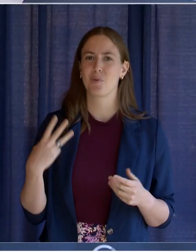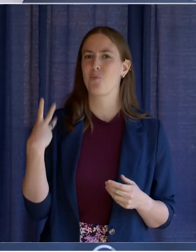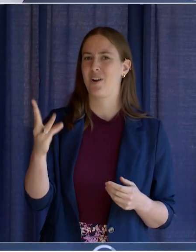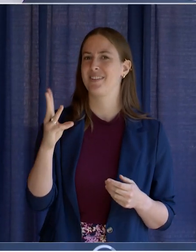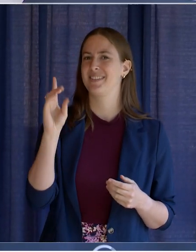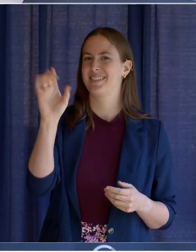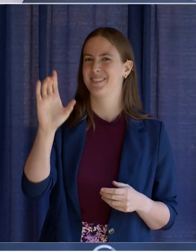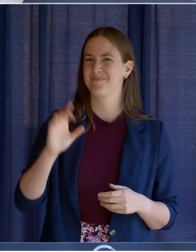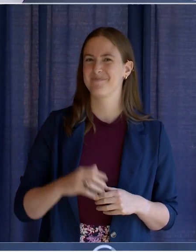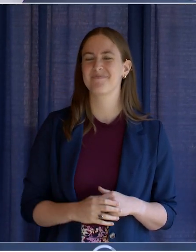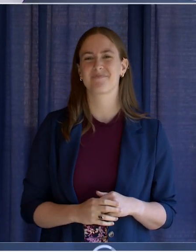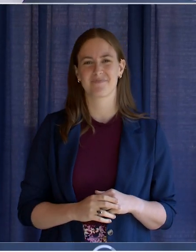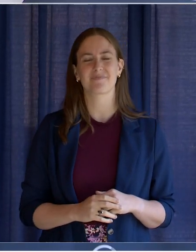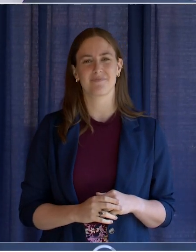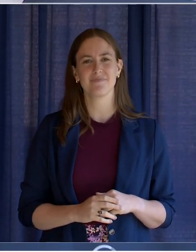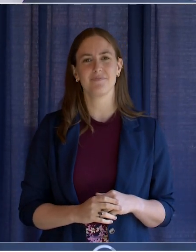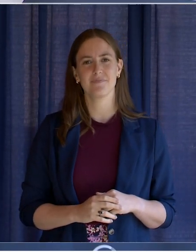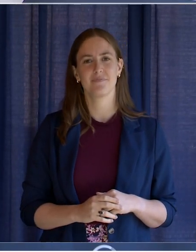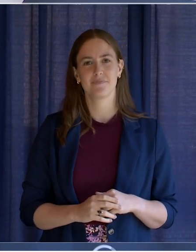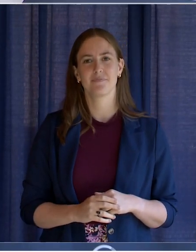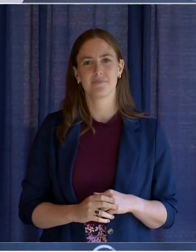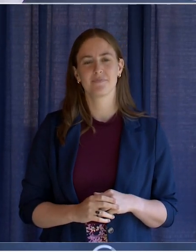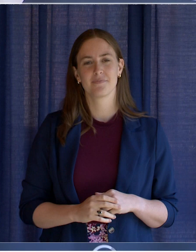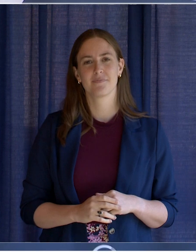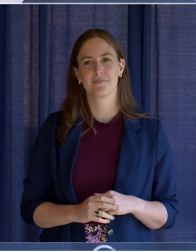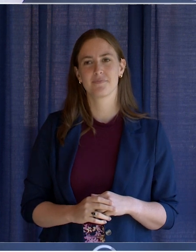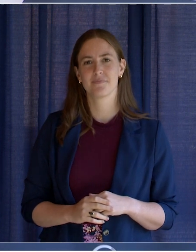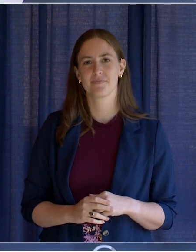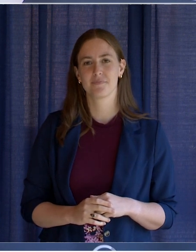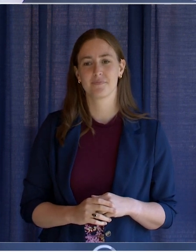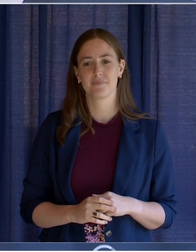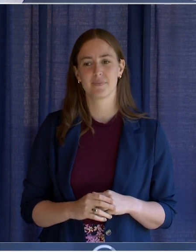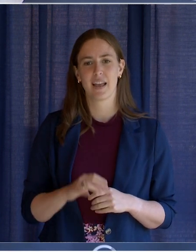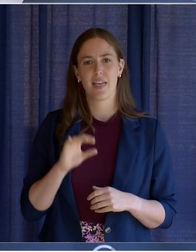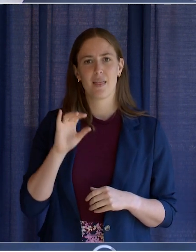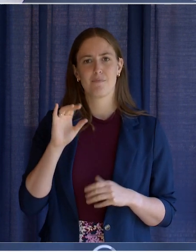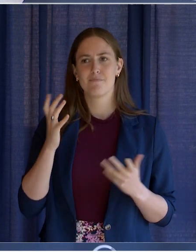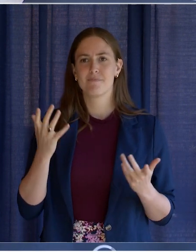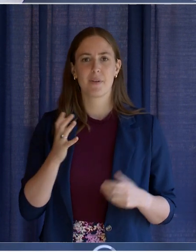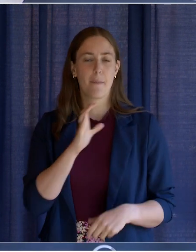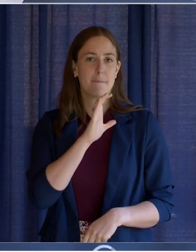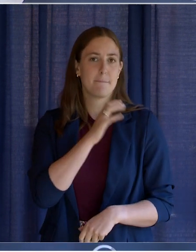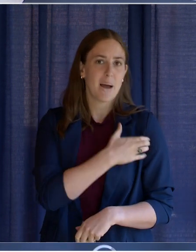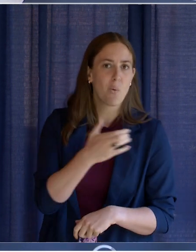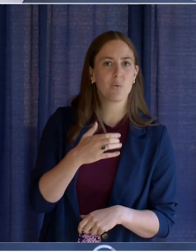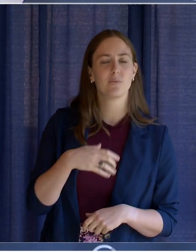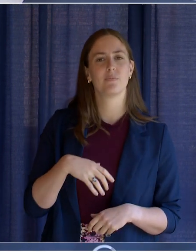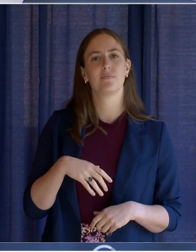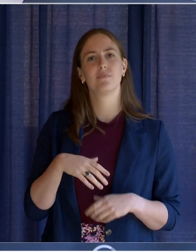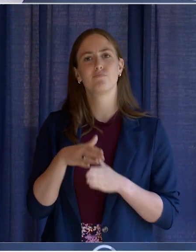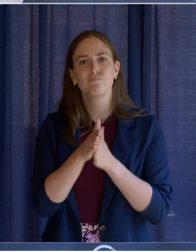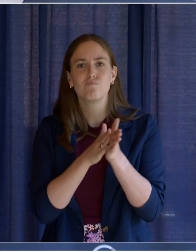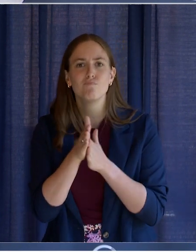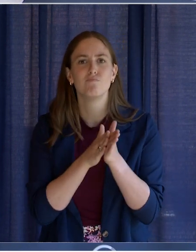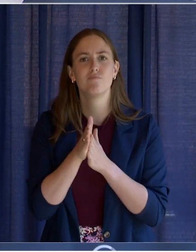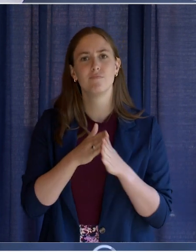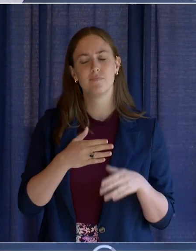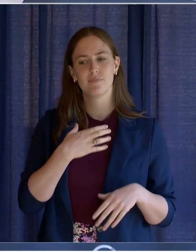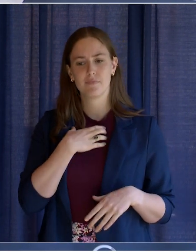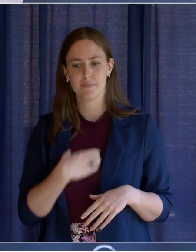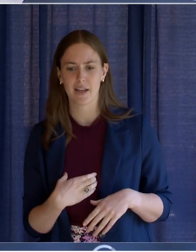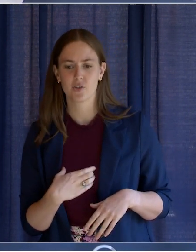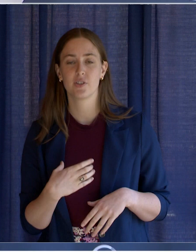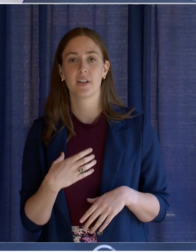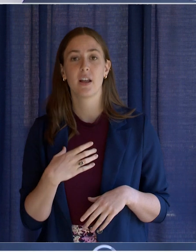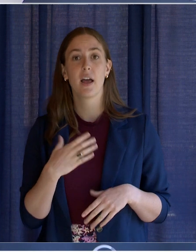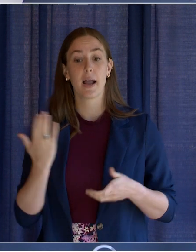Washington. And when you combine that power and that ambition with the leadership of a